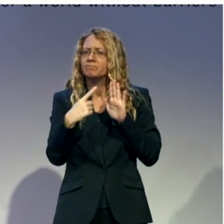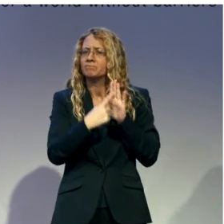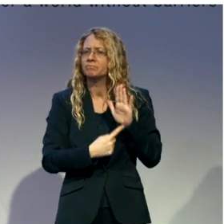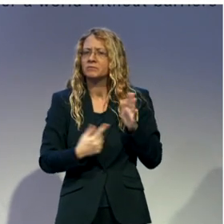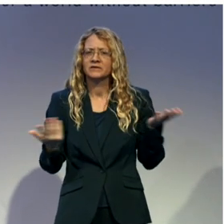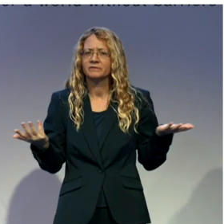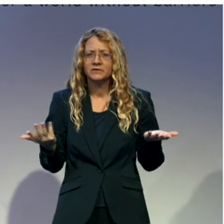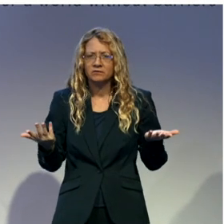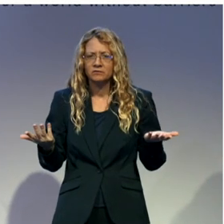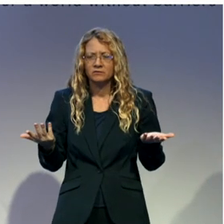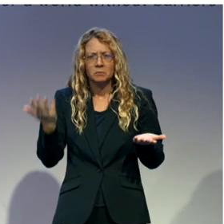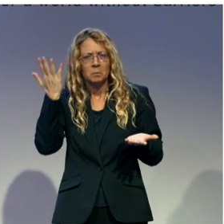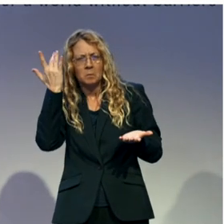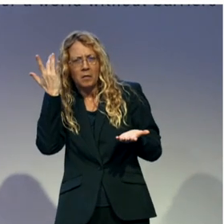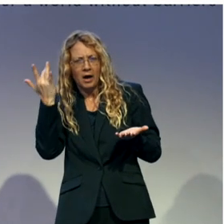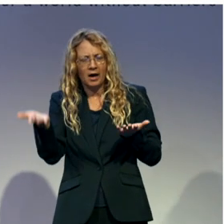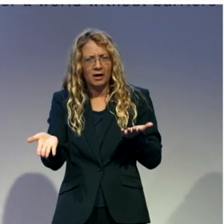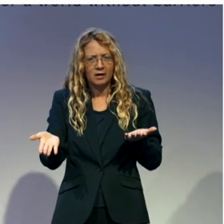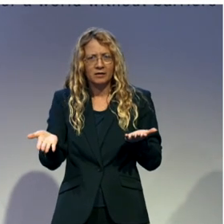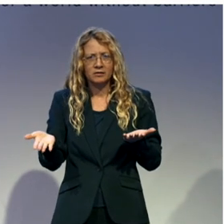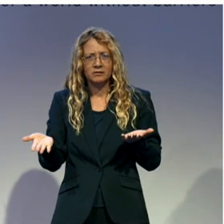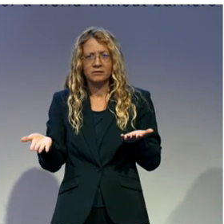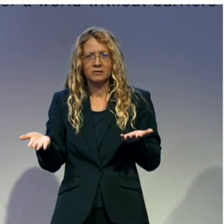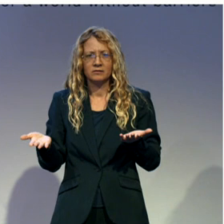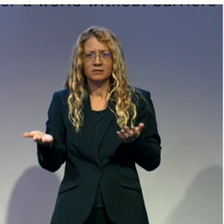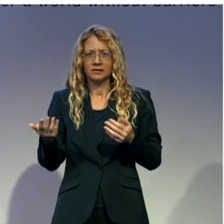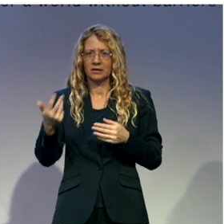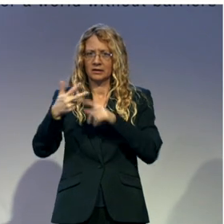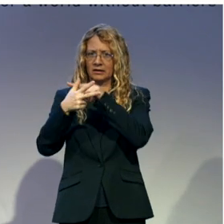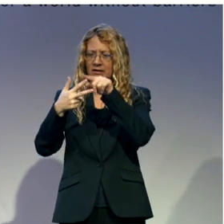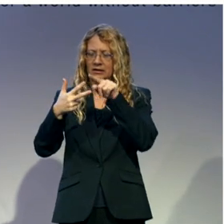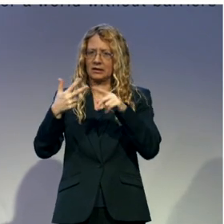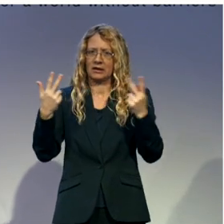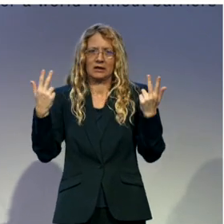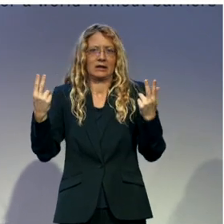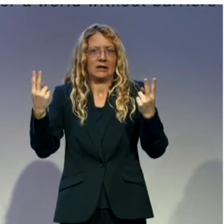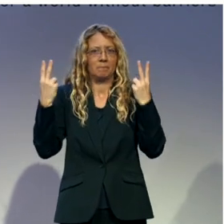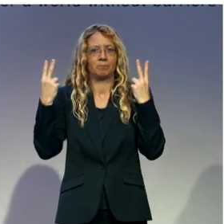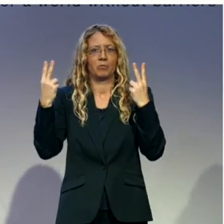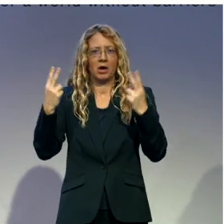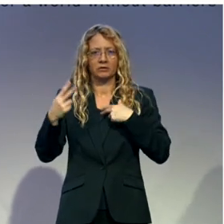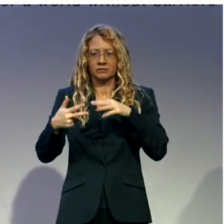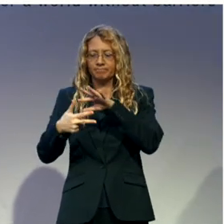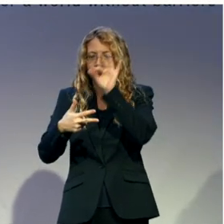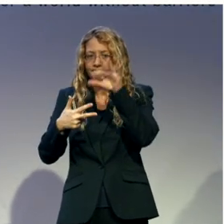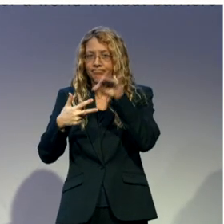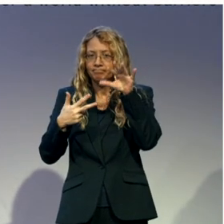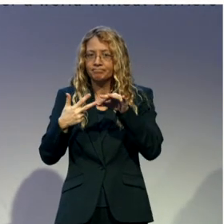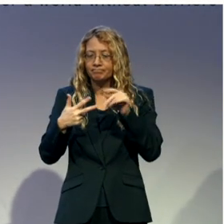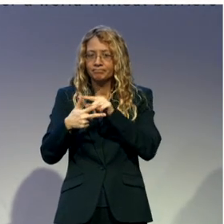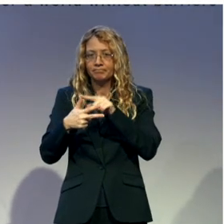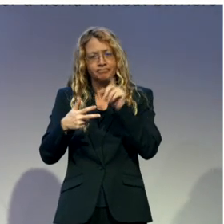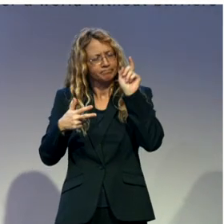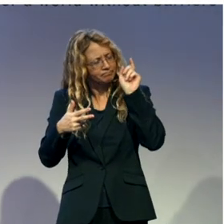with 3 important things that we think should be part of any leadership development program and that we think have led to the